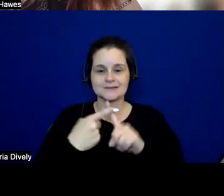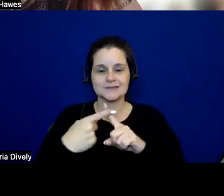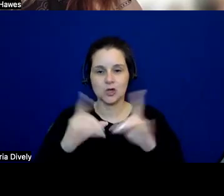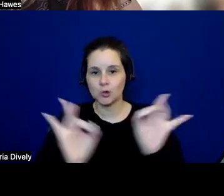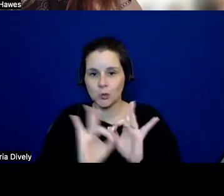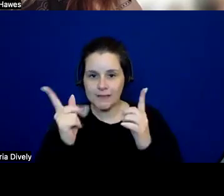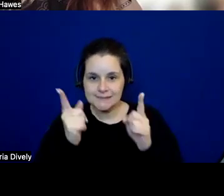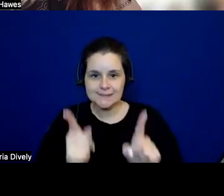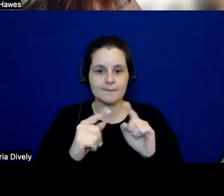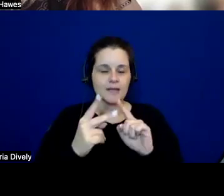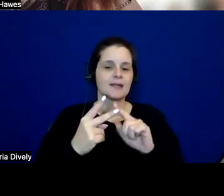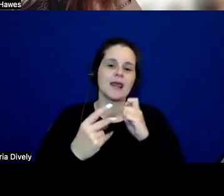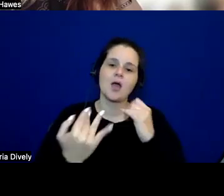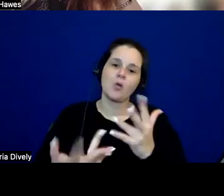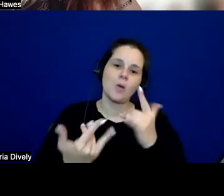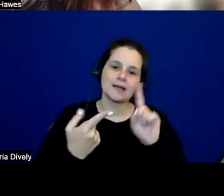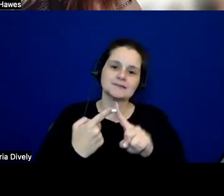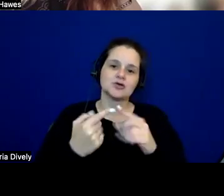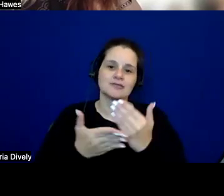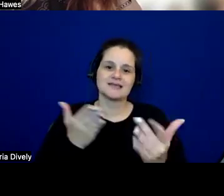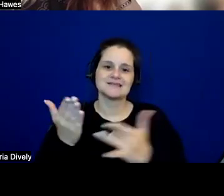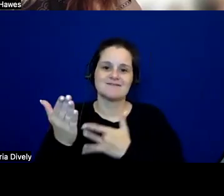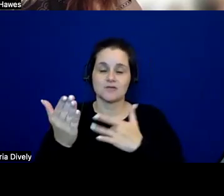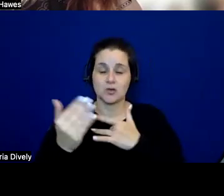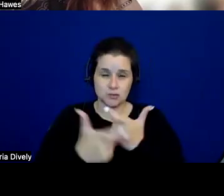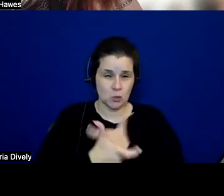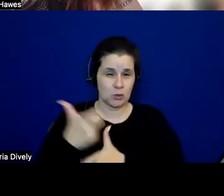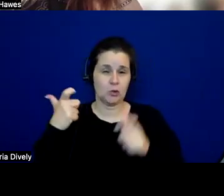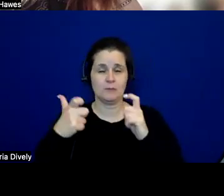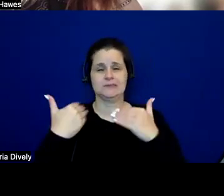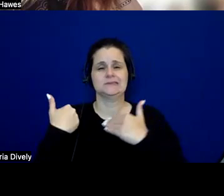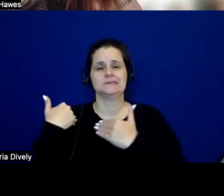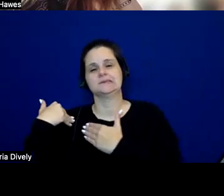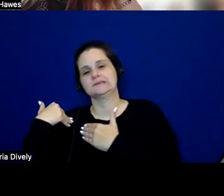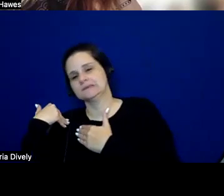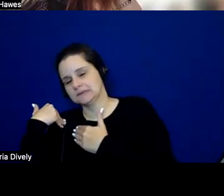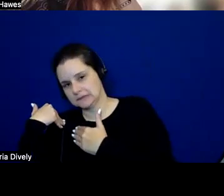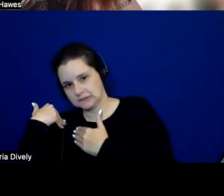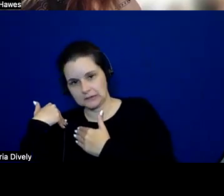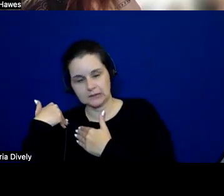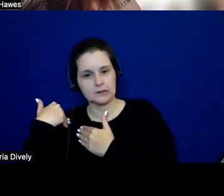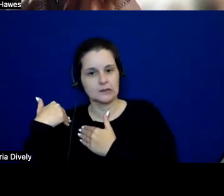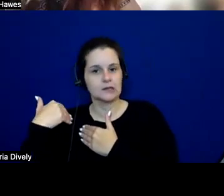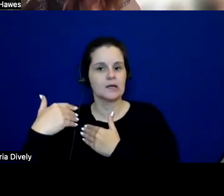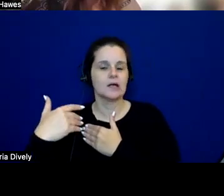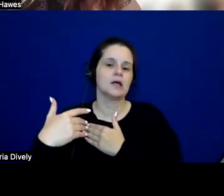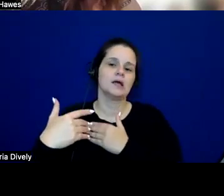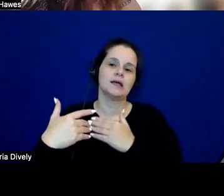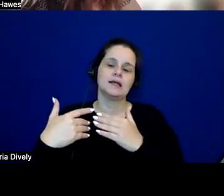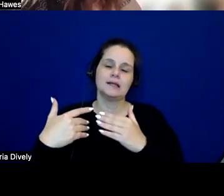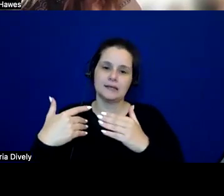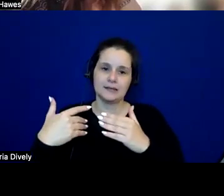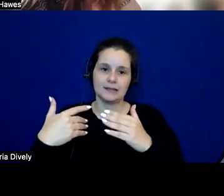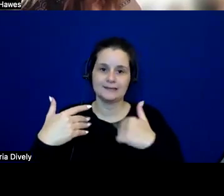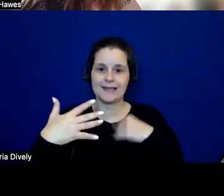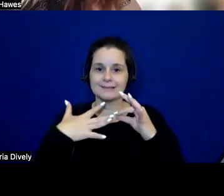wait until things feel so enormous that um, you know, that it, you know, we leads